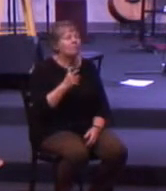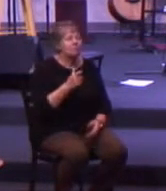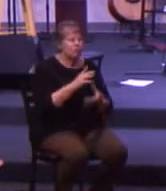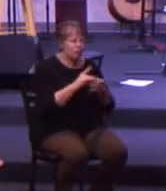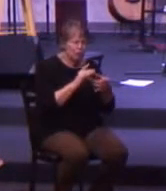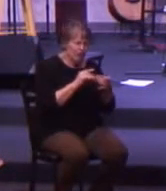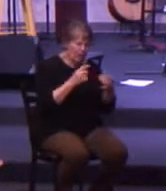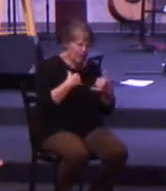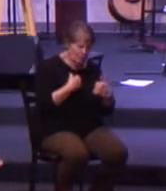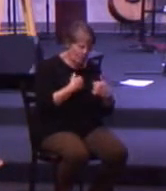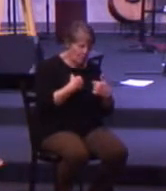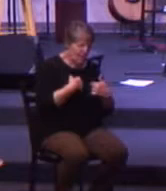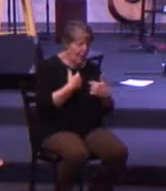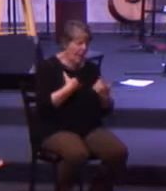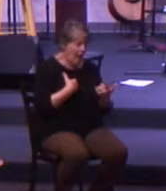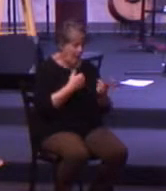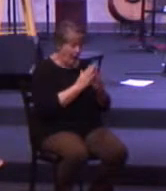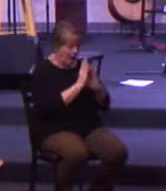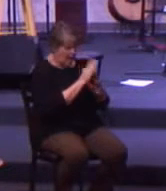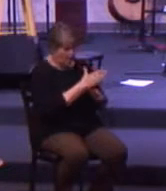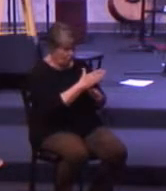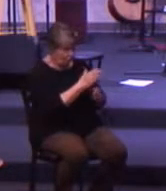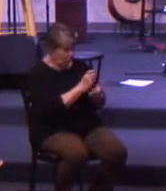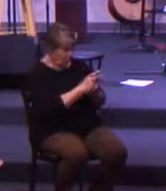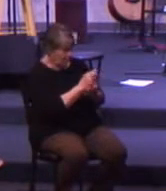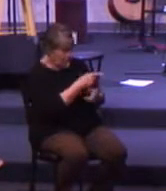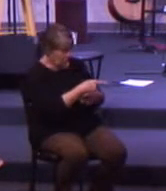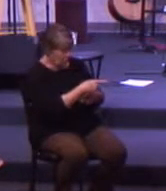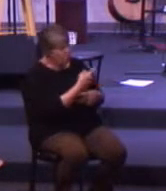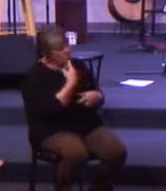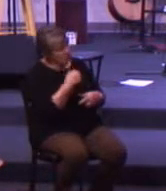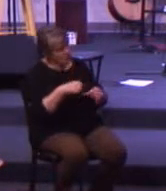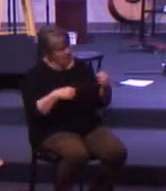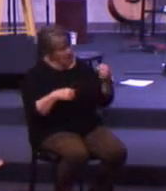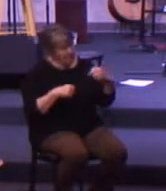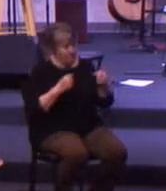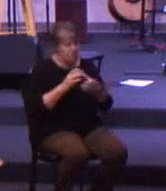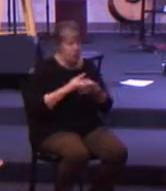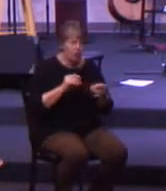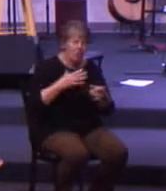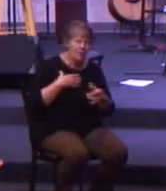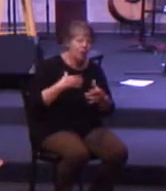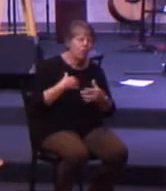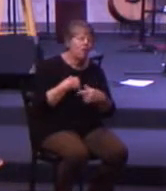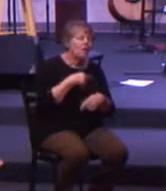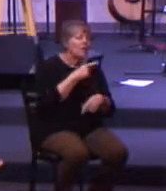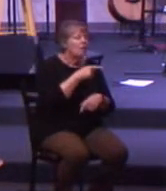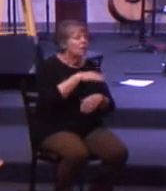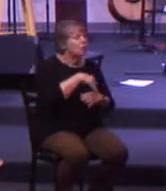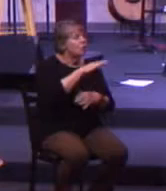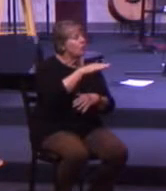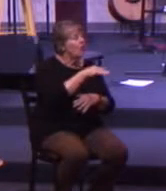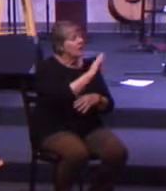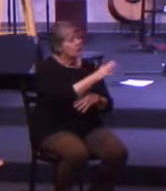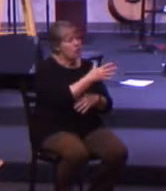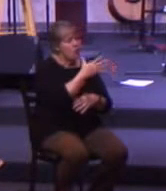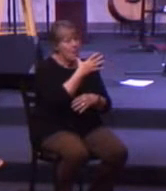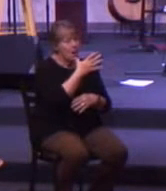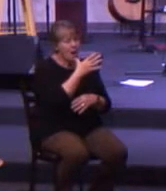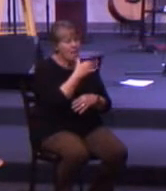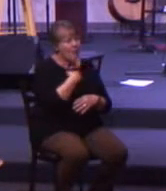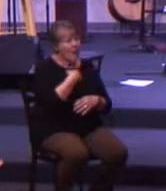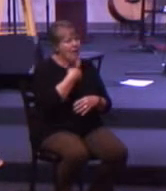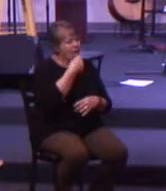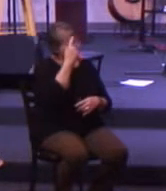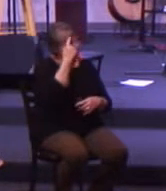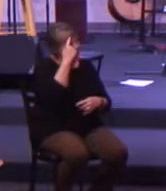it with her permission. She was raised in a home. Her mom had a diagnosed mental illness.